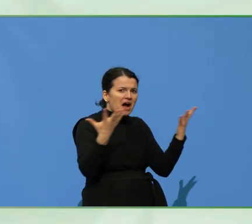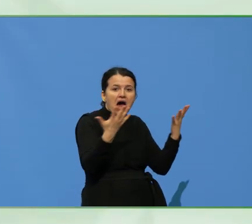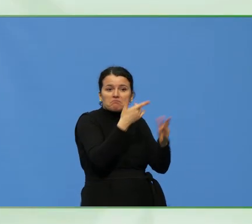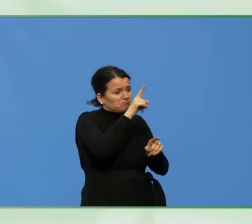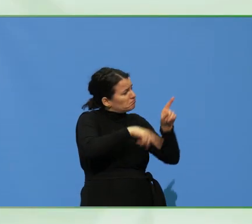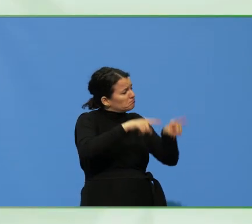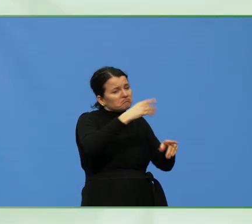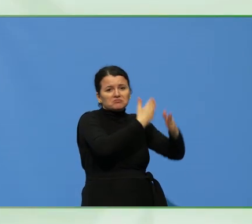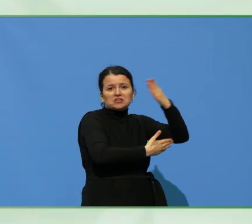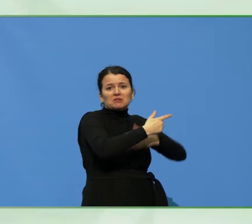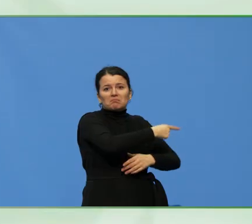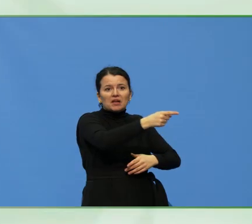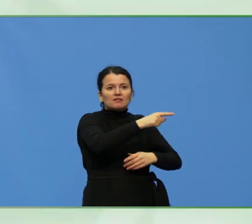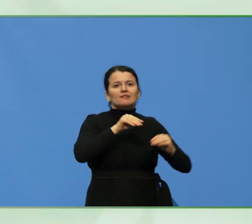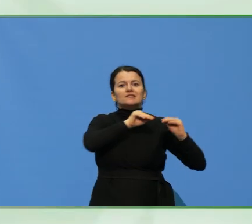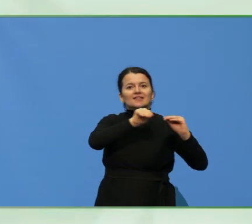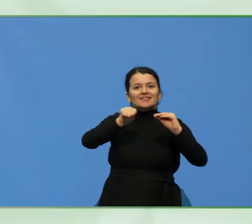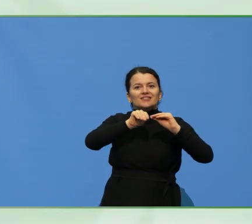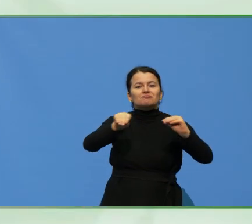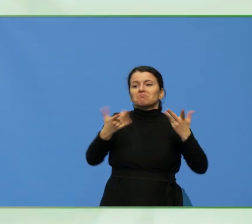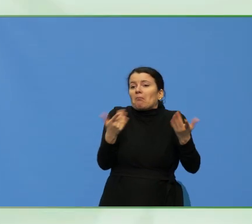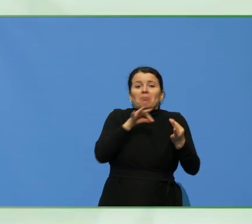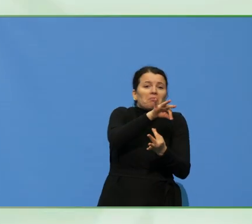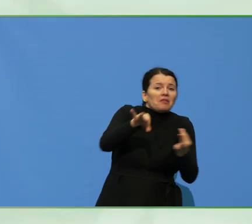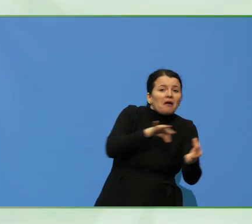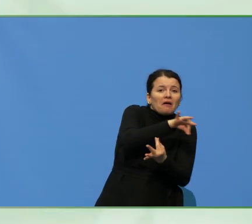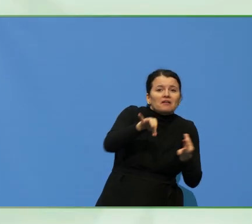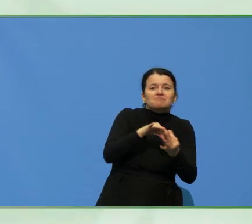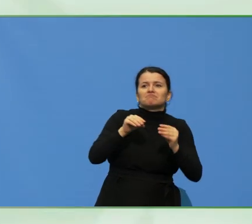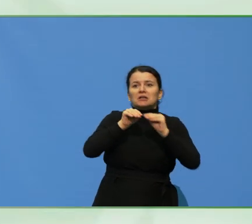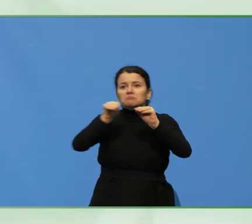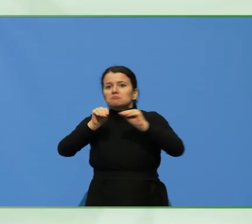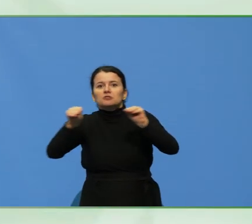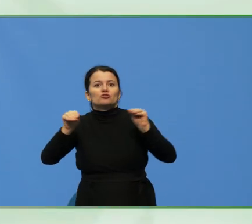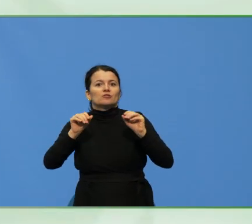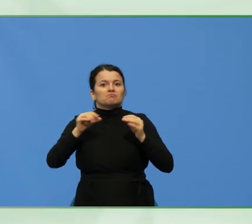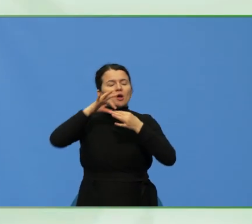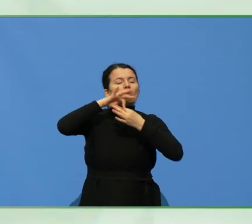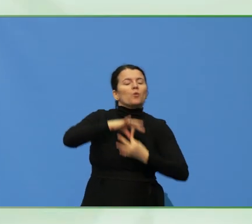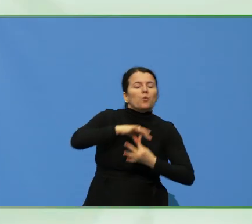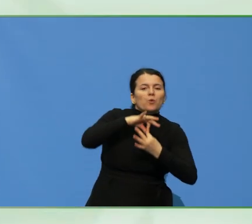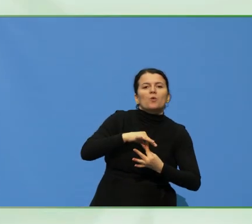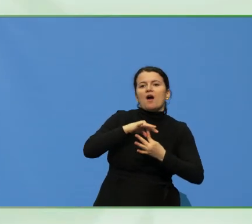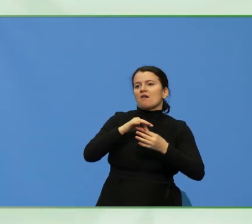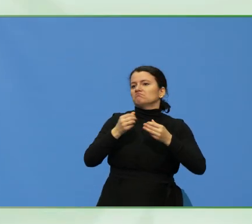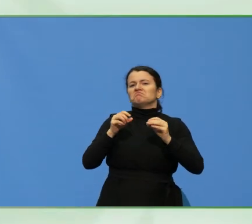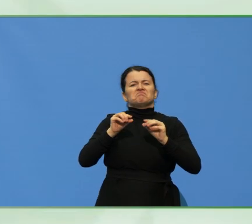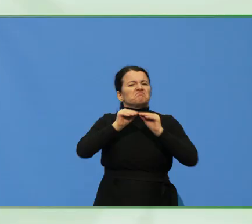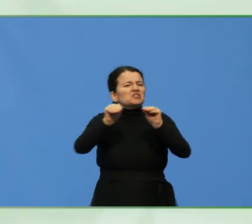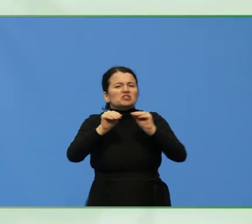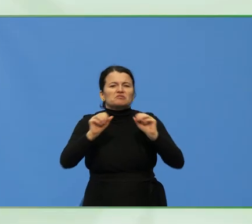movement modality all over the world, how do you think this industry will change? This industry that plays a